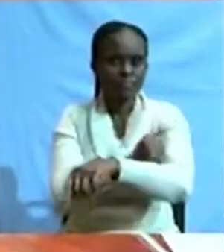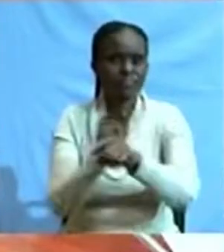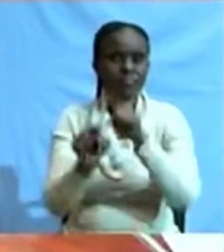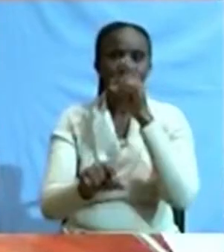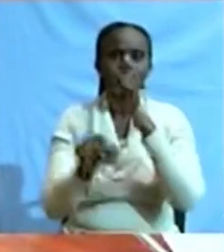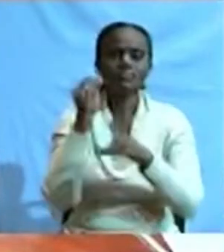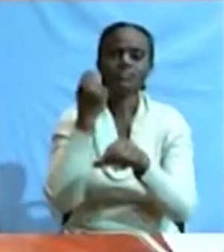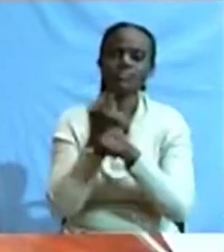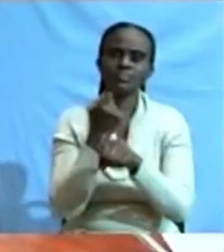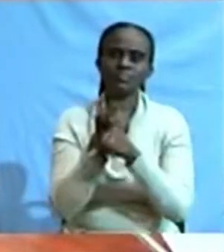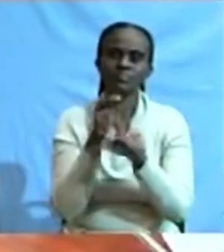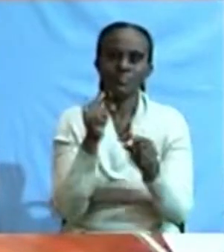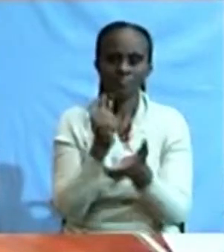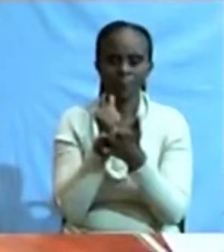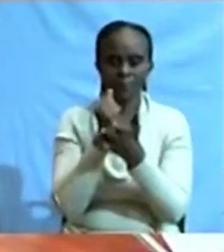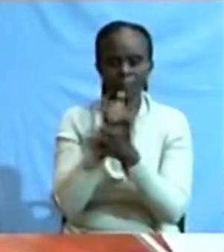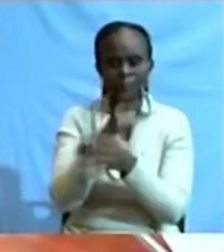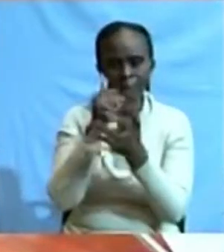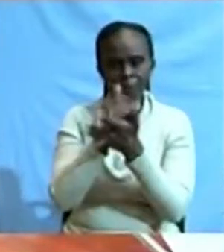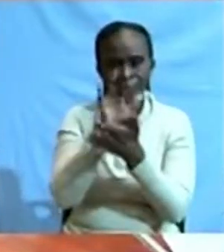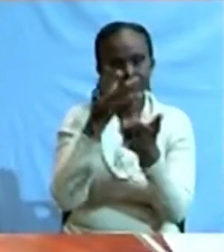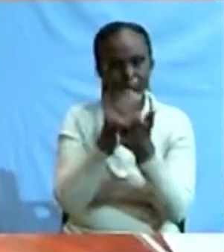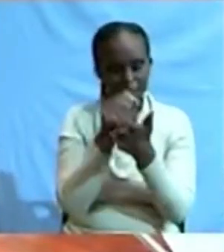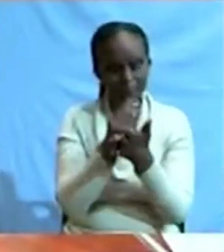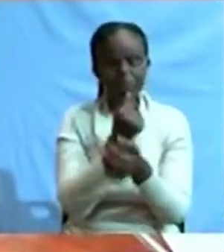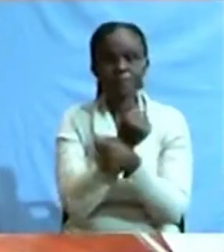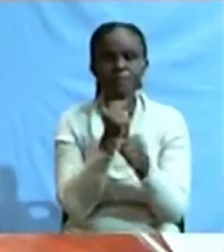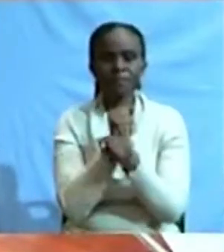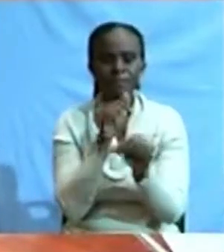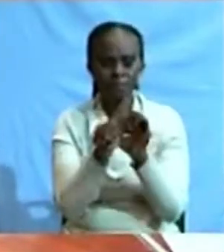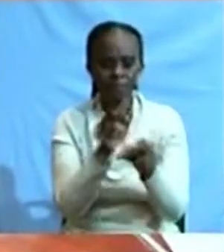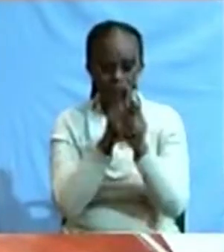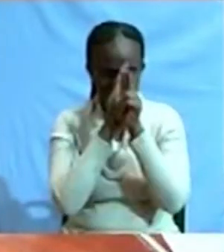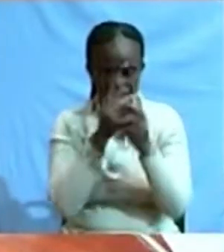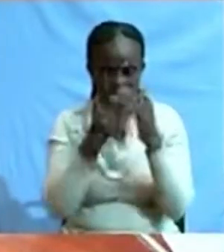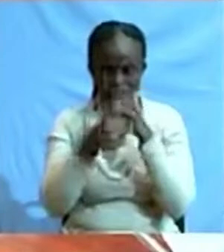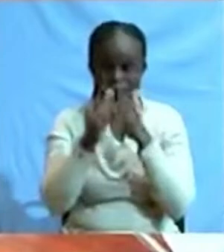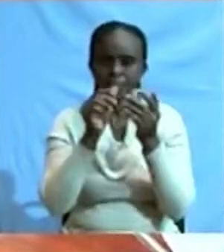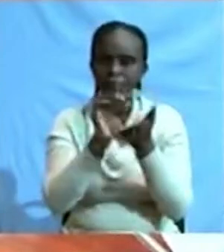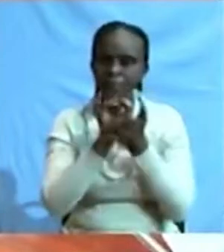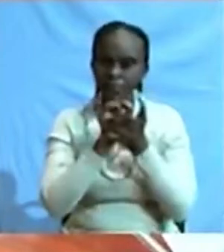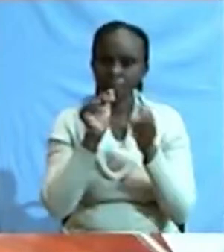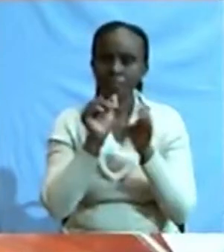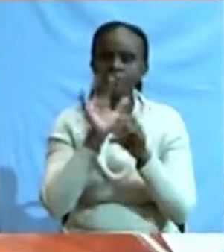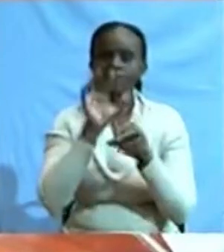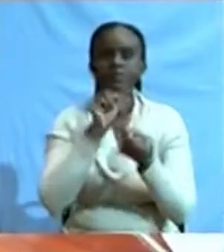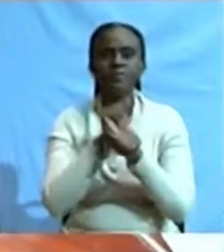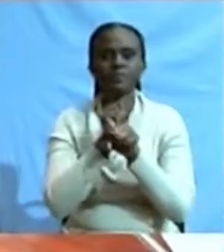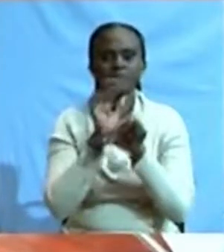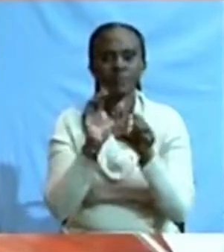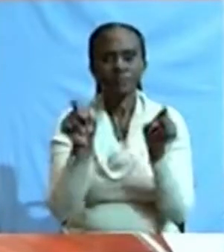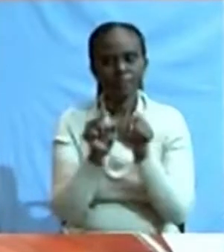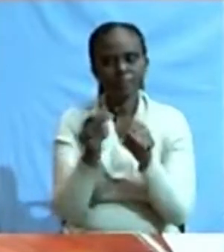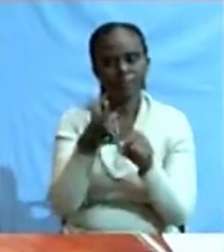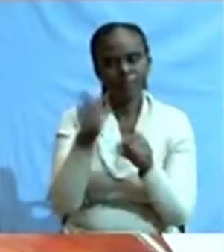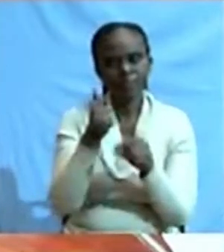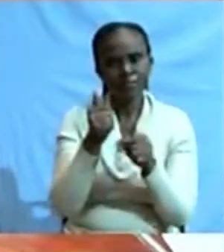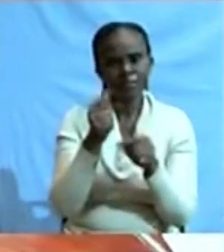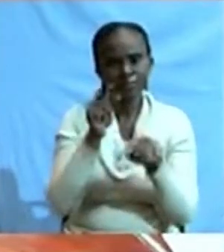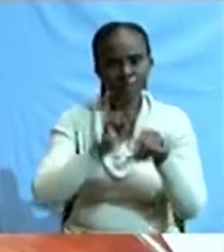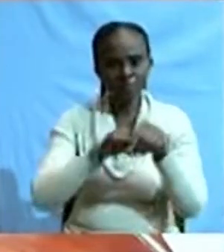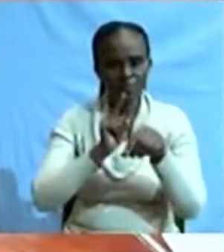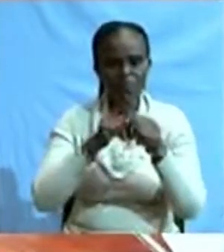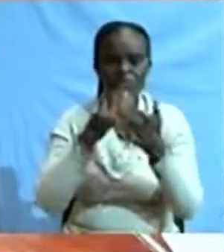it difficult to liquidate its obligations in respect of what it owes its employees as they fell due during